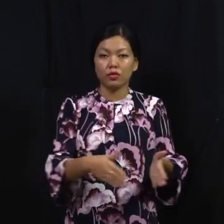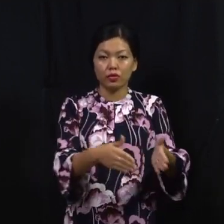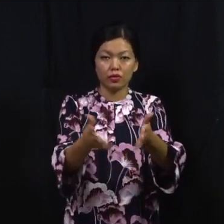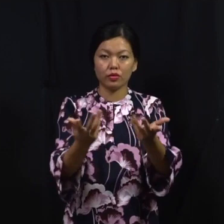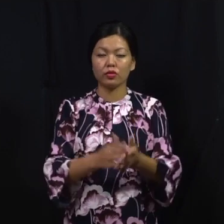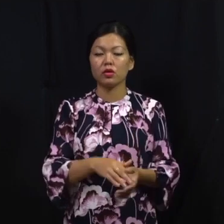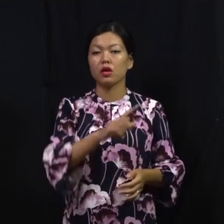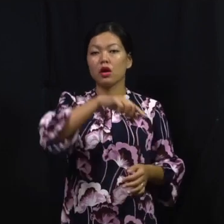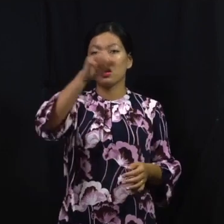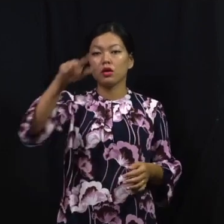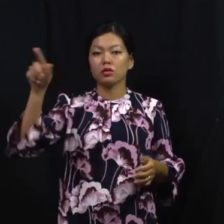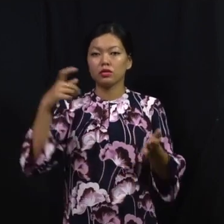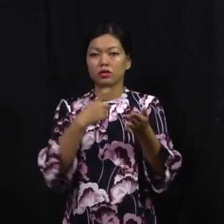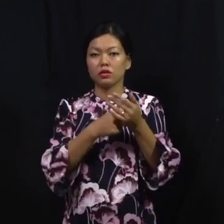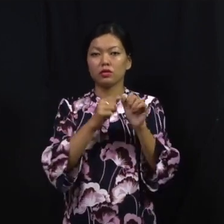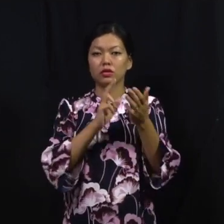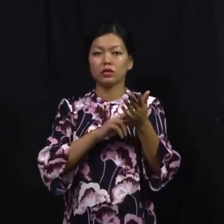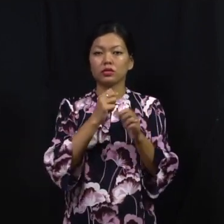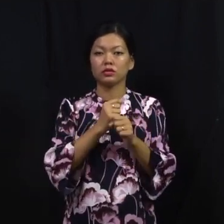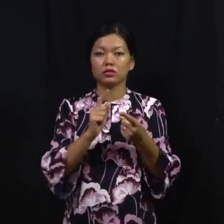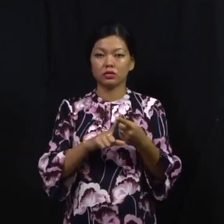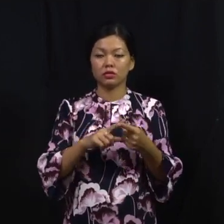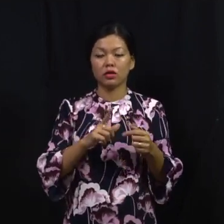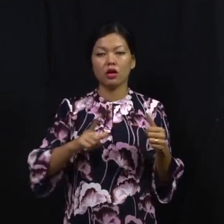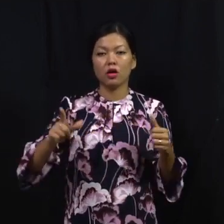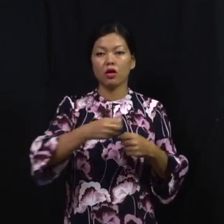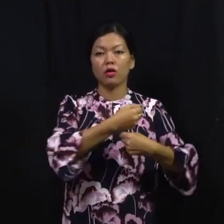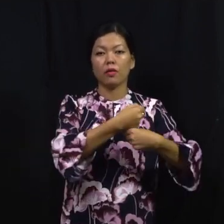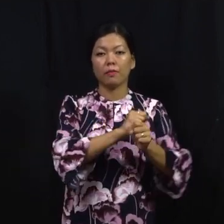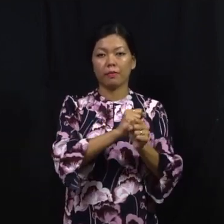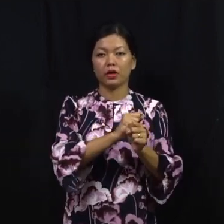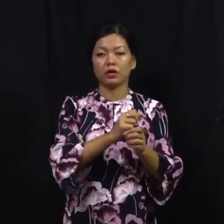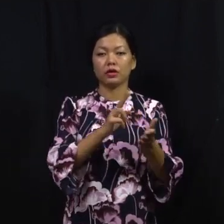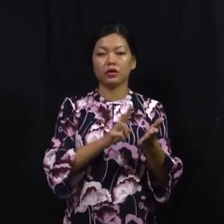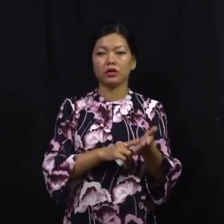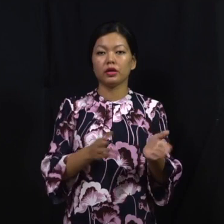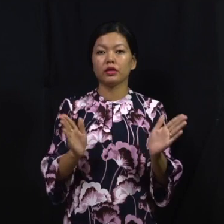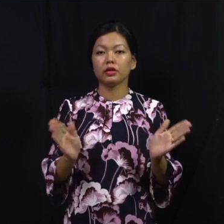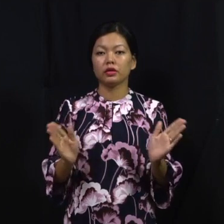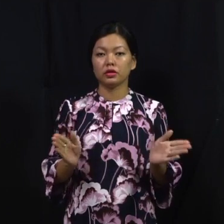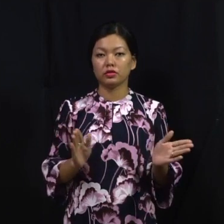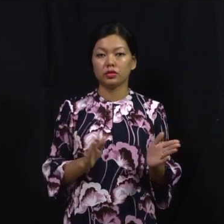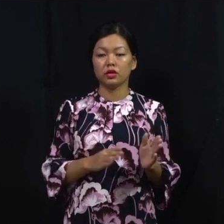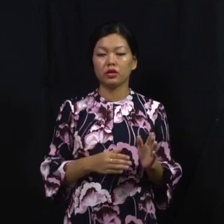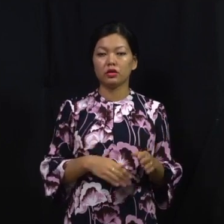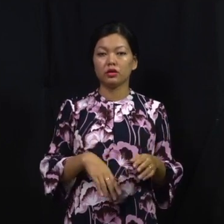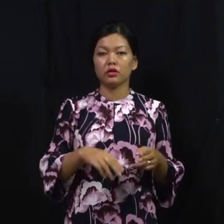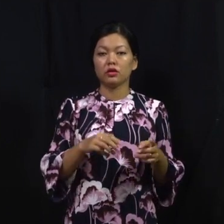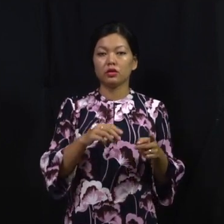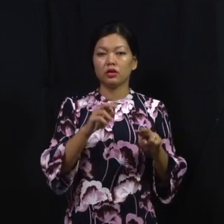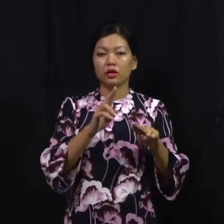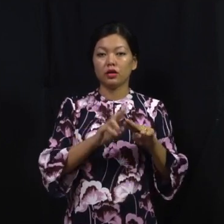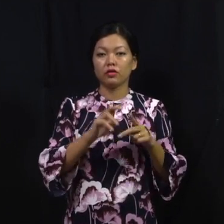that also forms as a natural barrier or as a blockade or as a defense for the